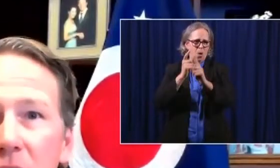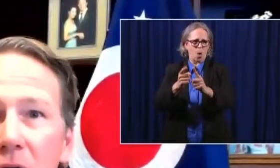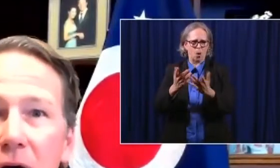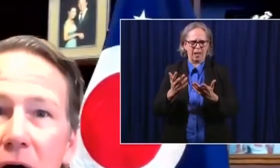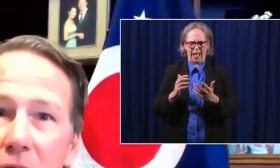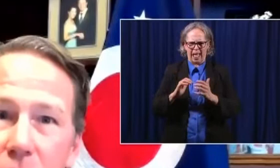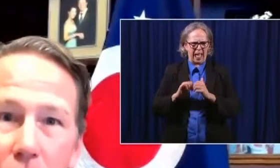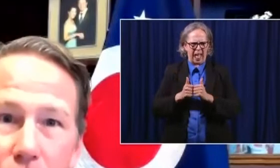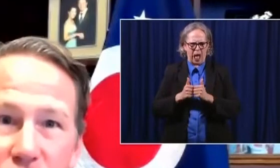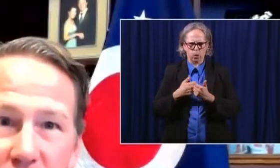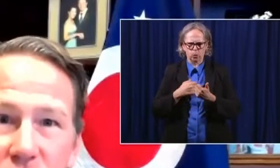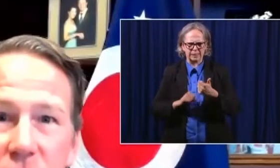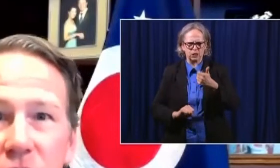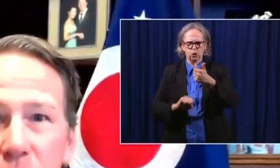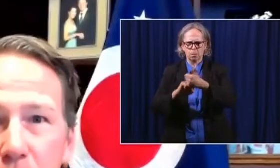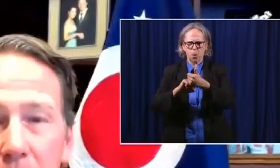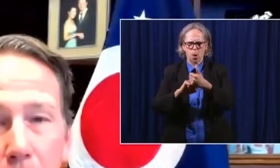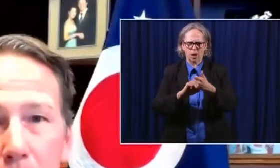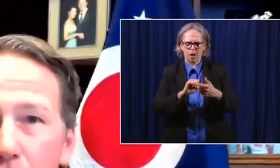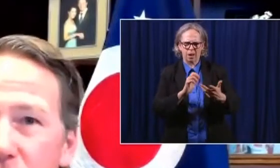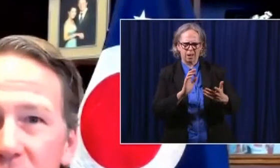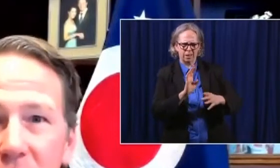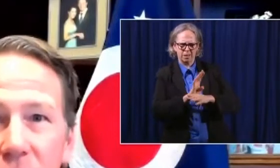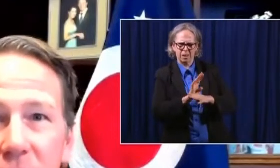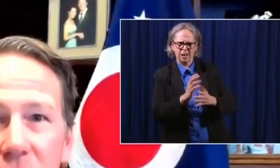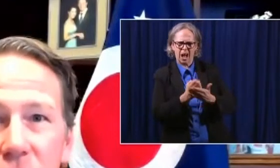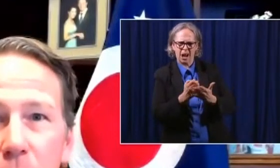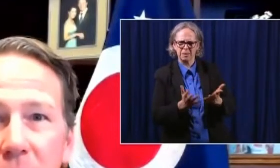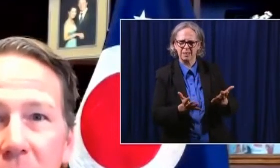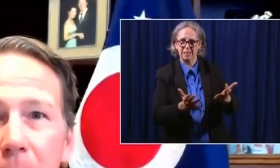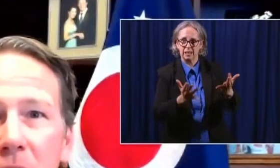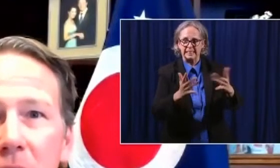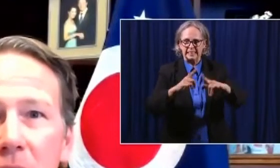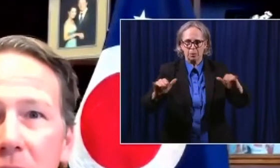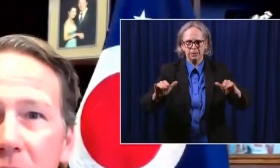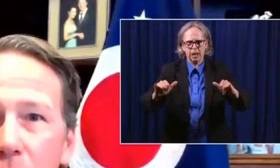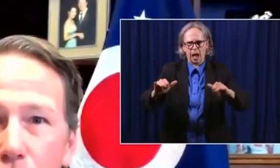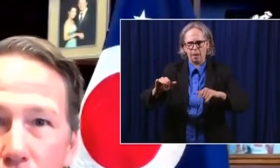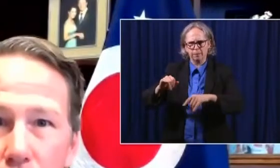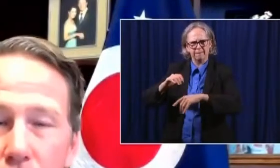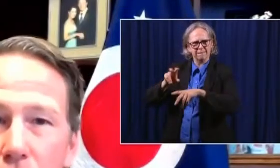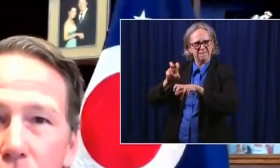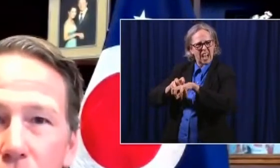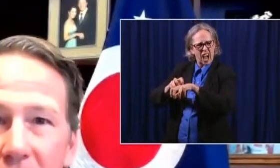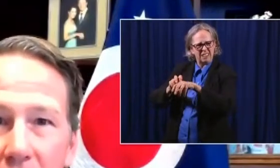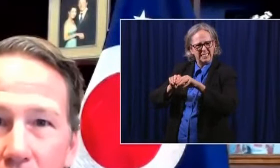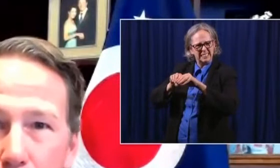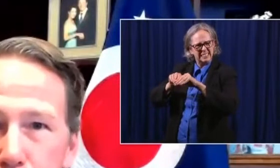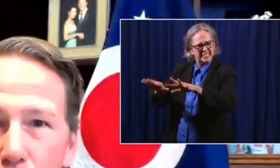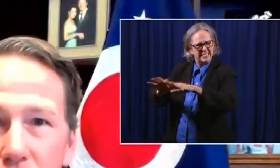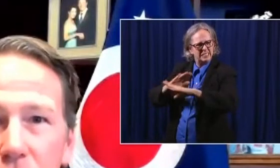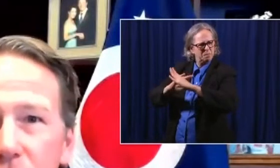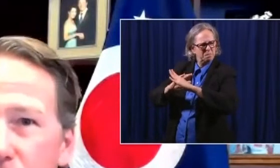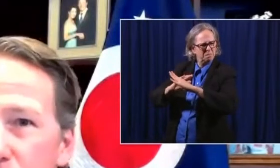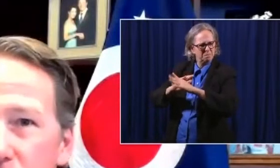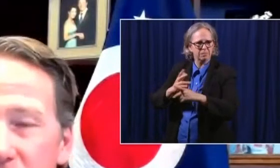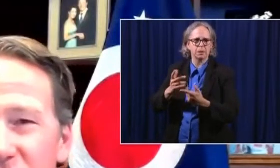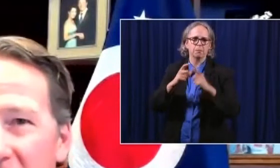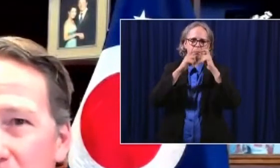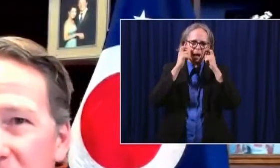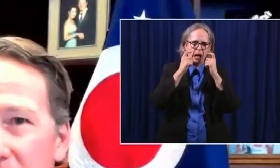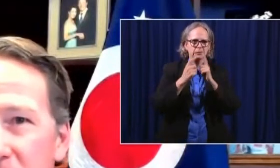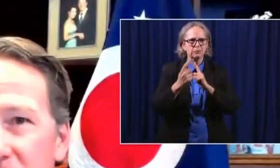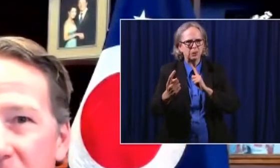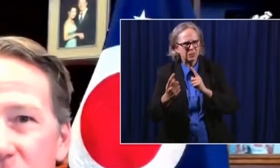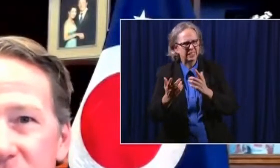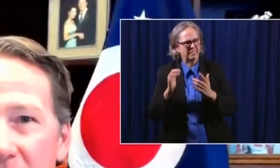it. There are restrictions, but mostly everything's opened up. Our employers are doing a great